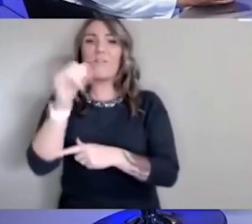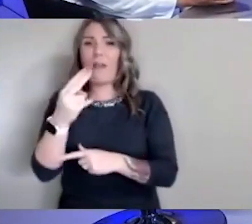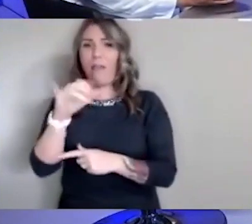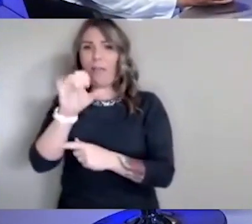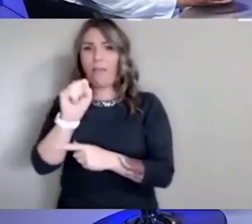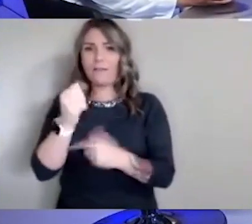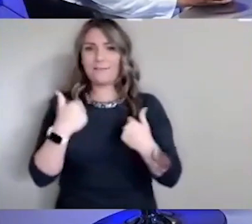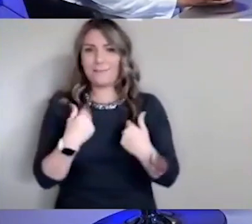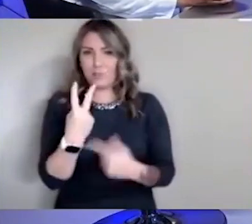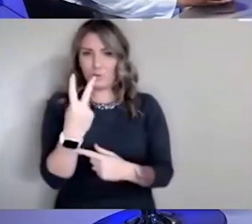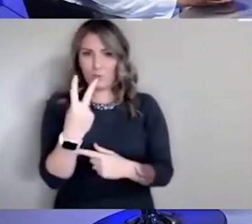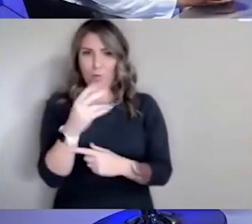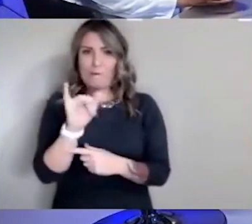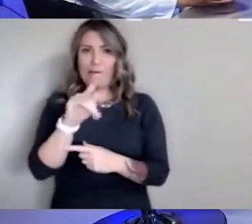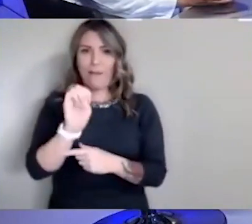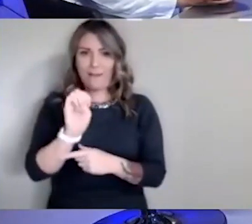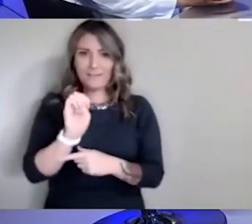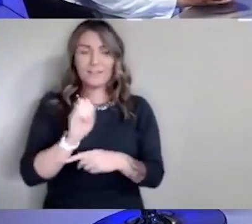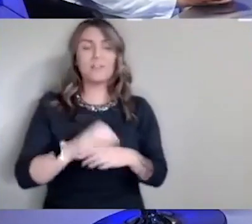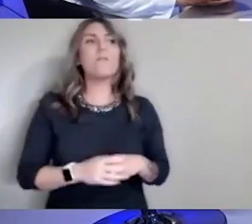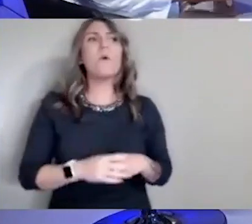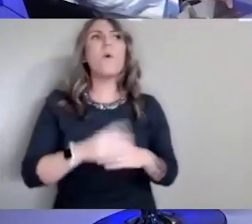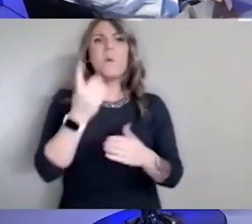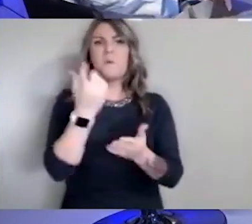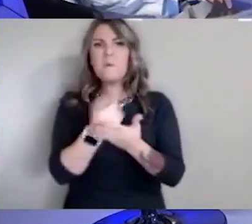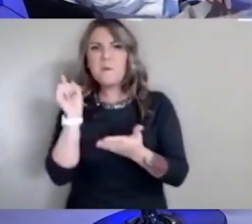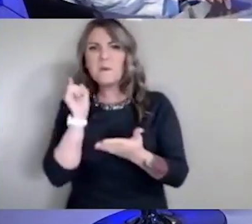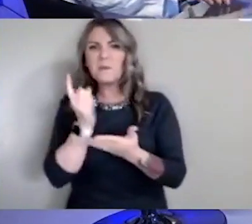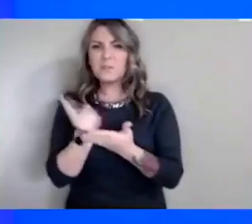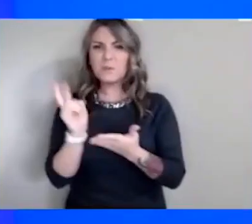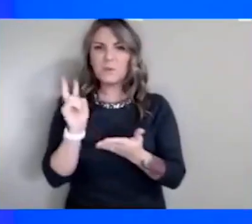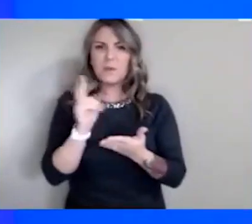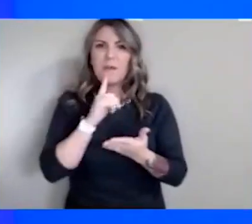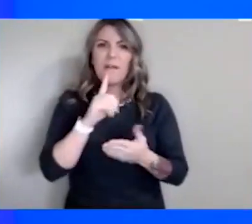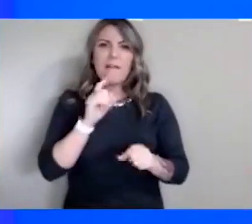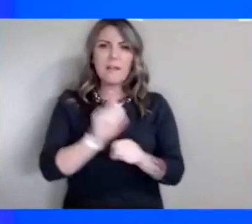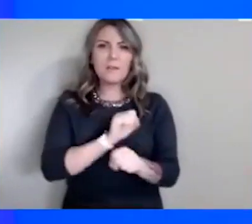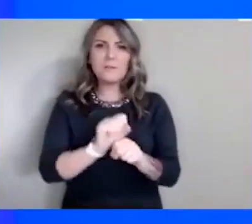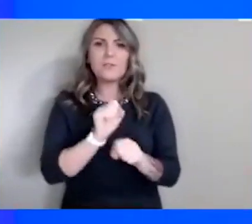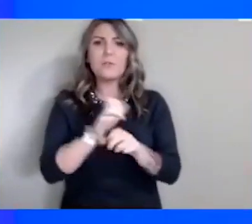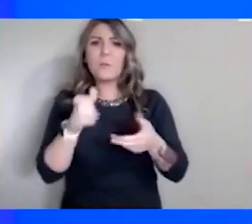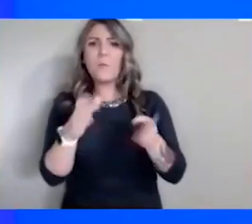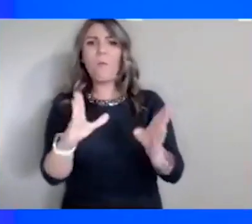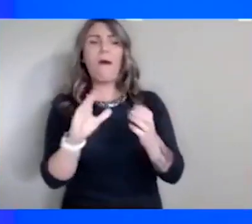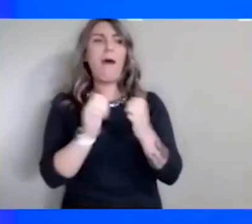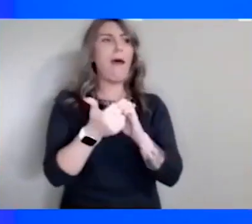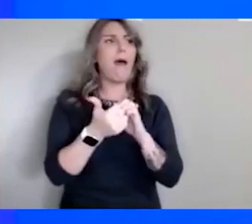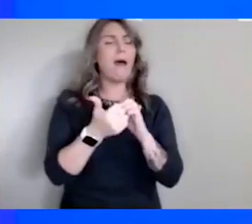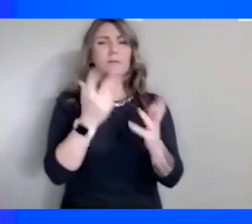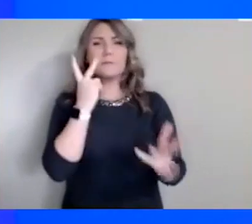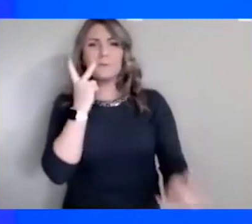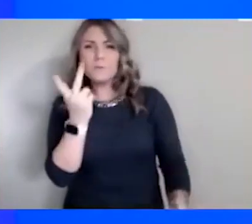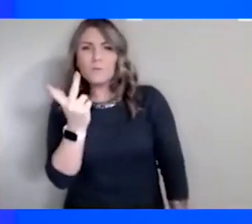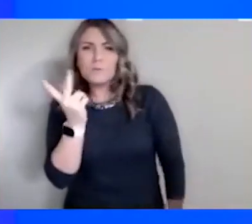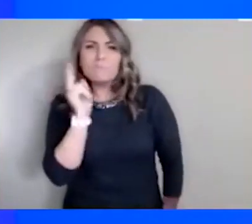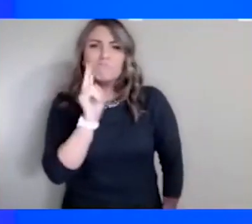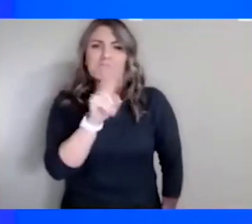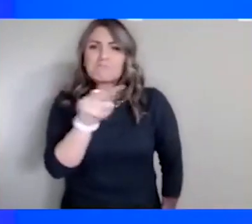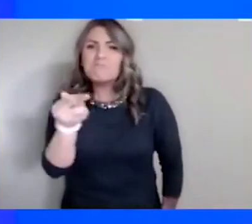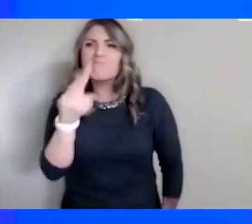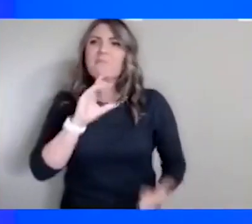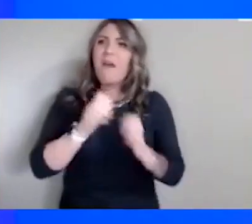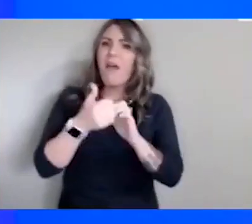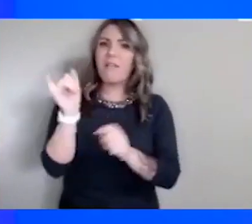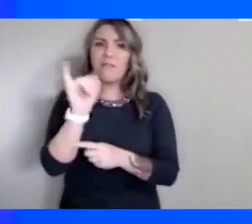said a week or 2 ago is absolutely right. I think the way that we are going to be able to tell how the infection is going in our